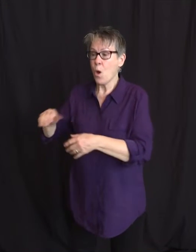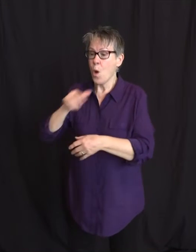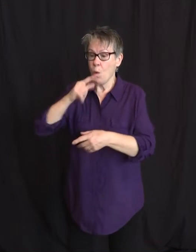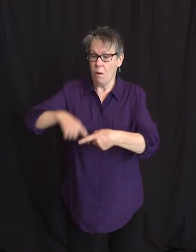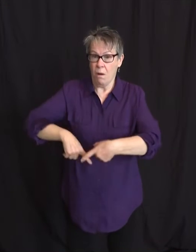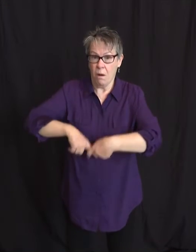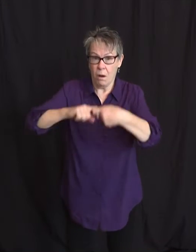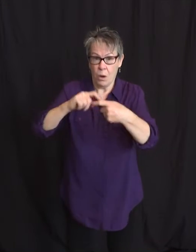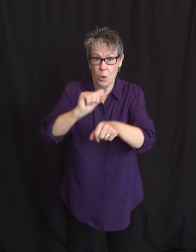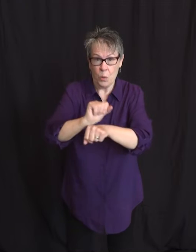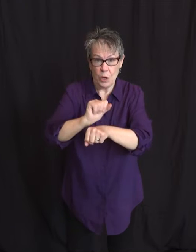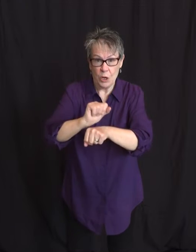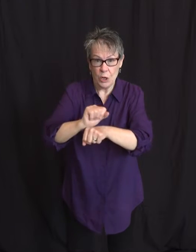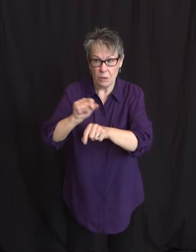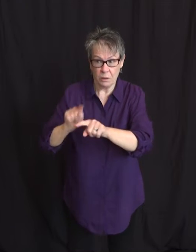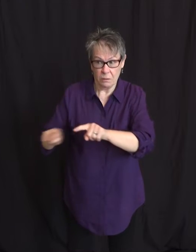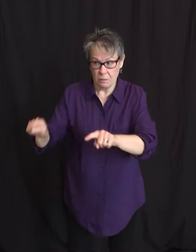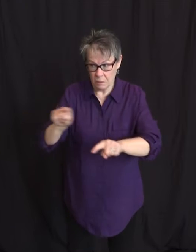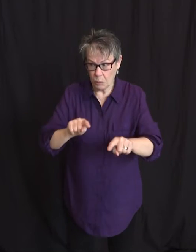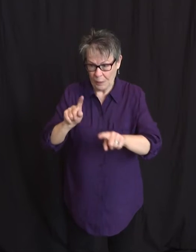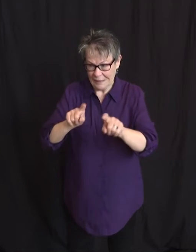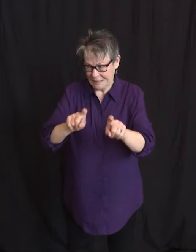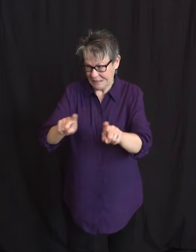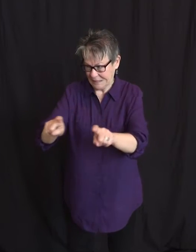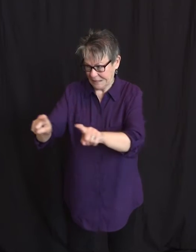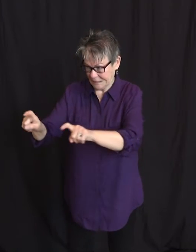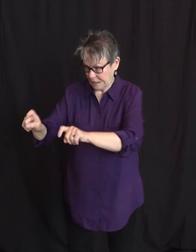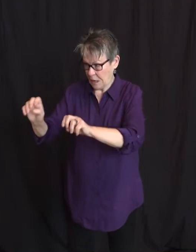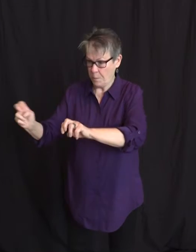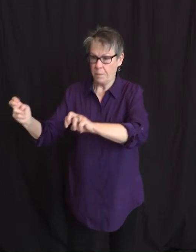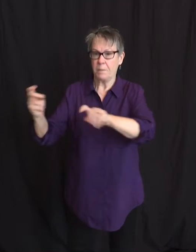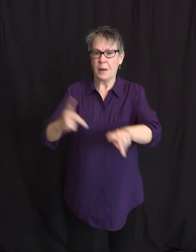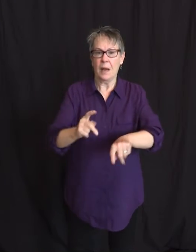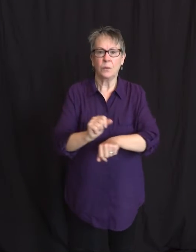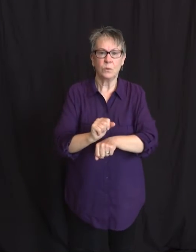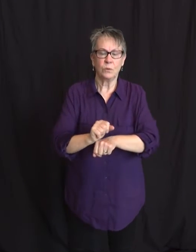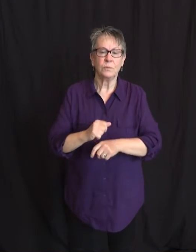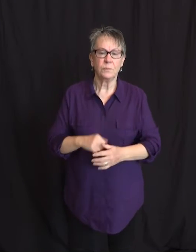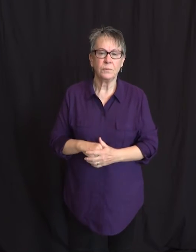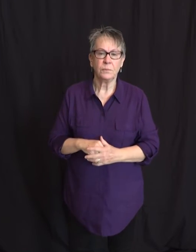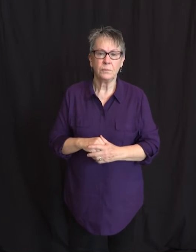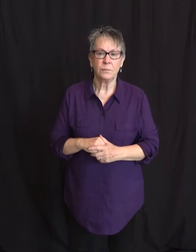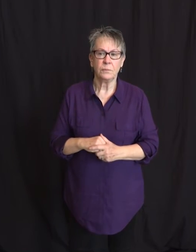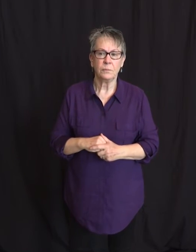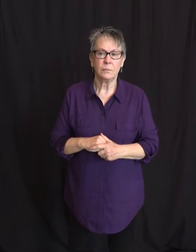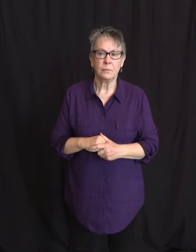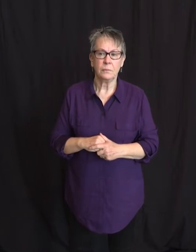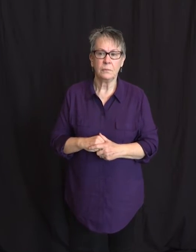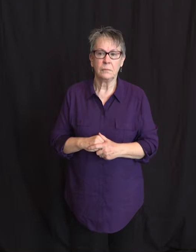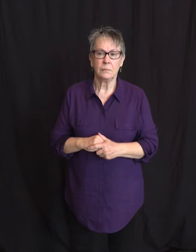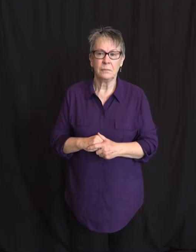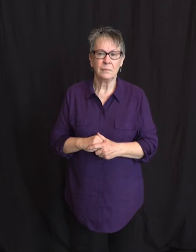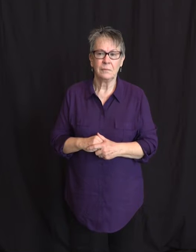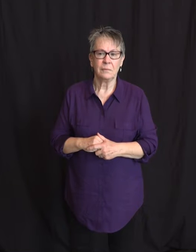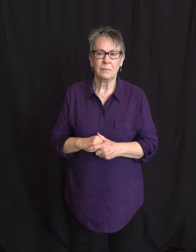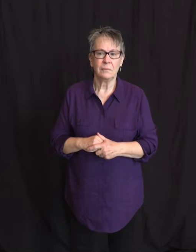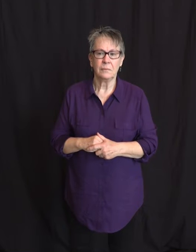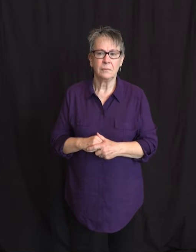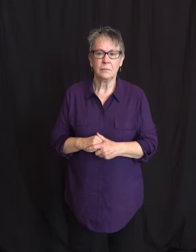on reconciling long-term care numbers? The long-term care numbers are still being reconciled. We hope to finish that by the end of the